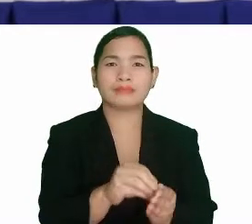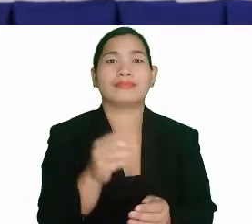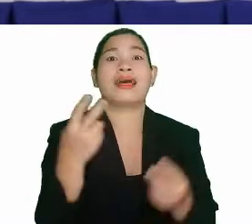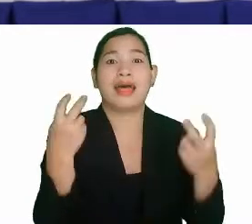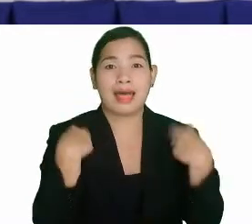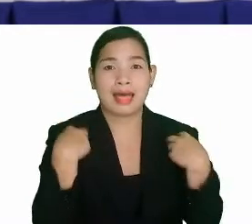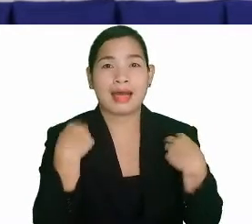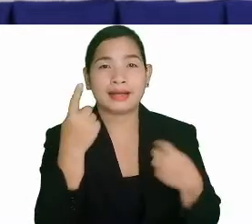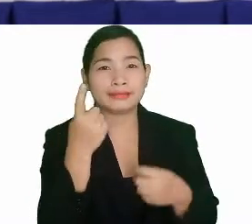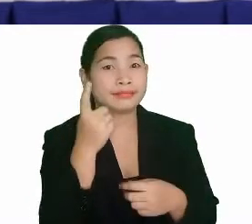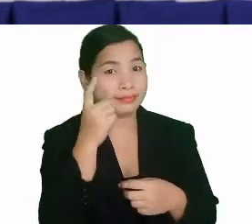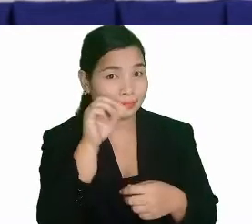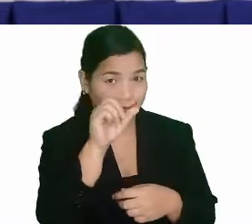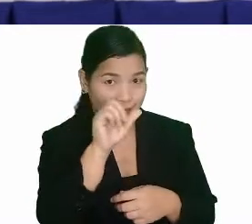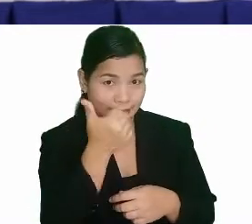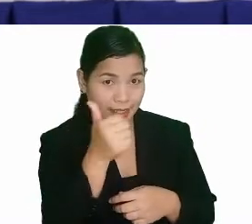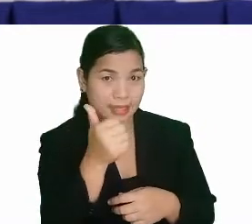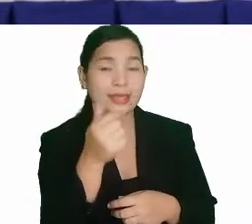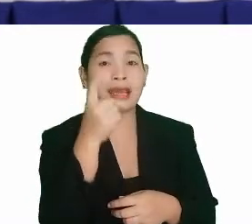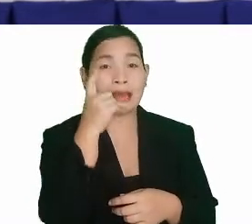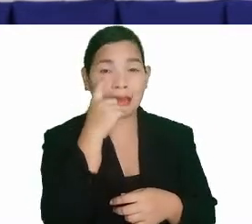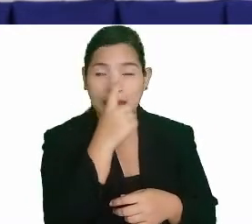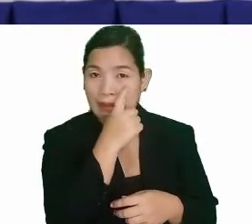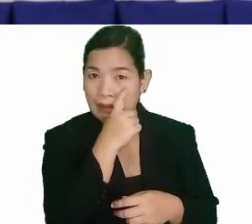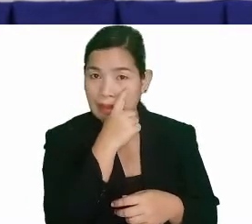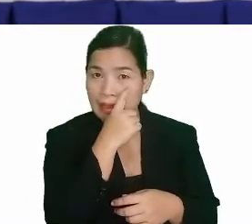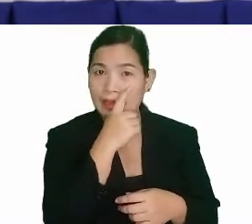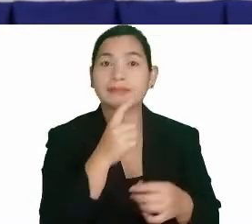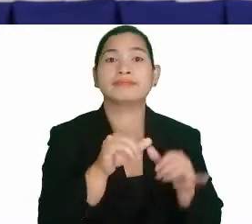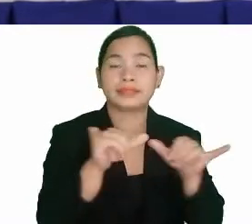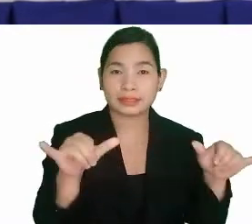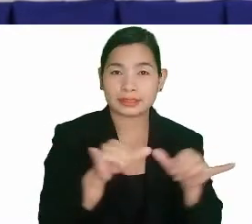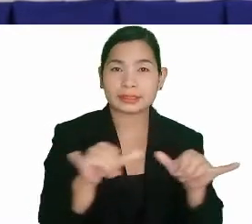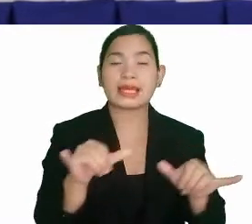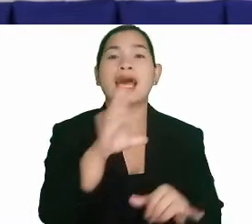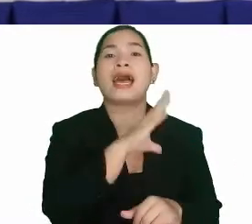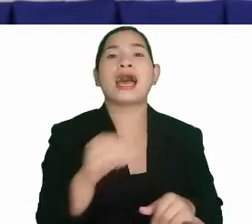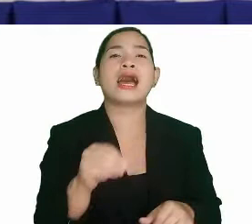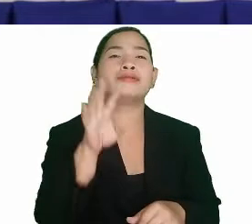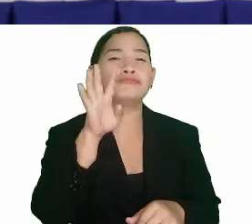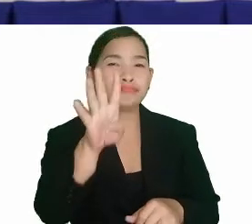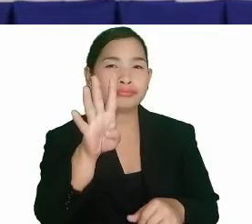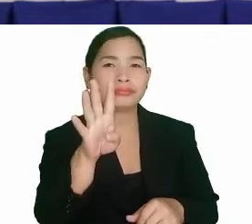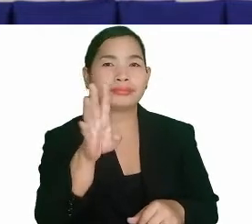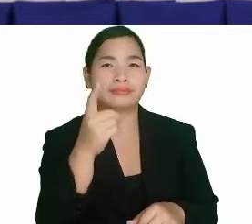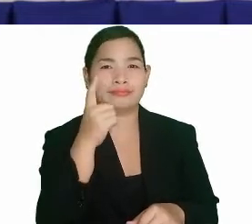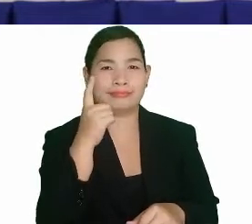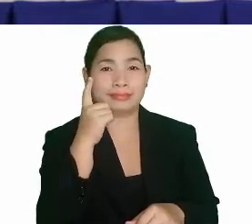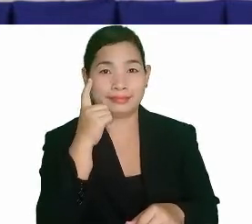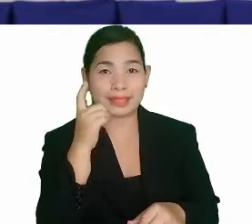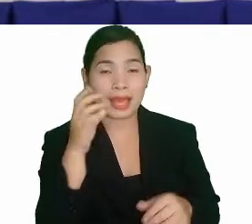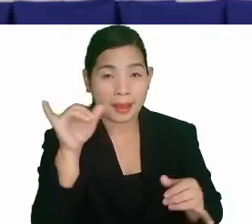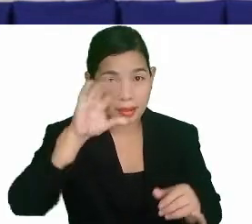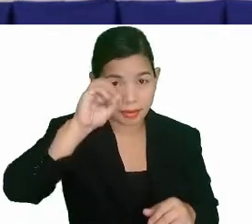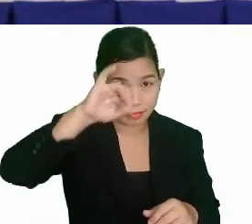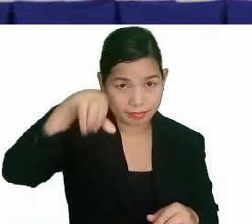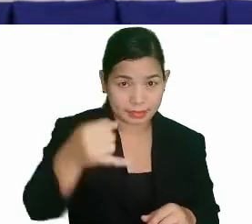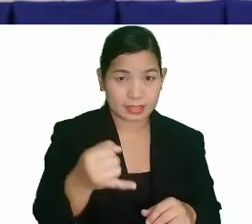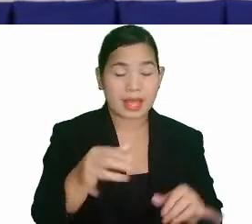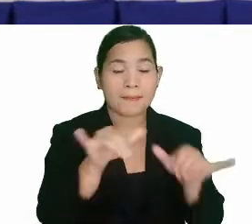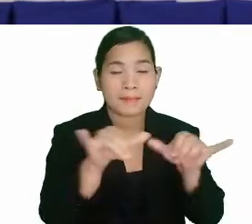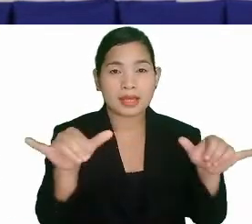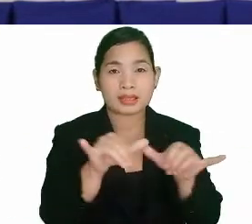10x eyepiece magnification and 4x scanning objective lens magnification? To answer the